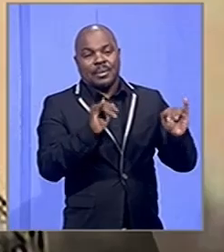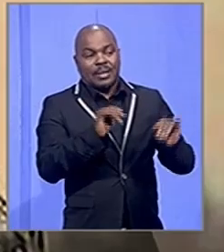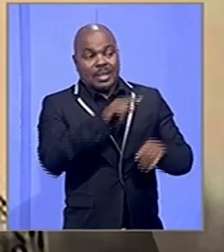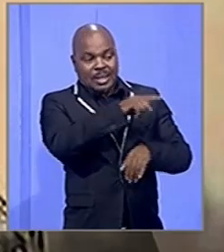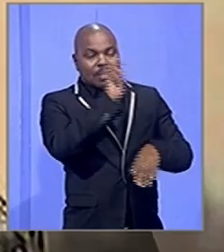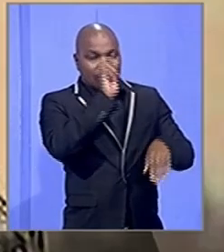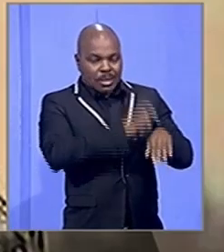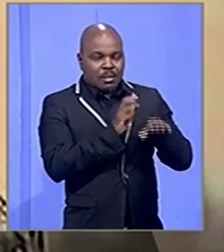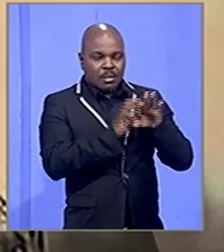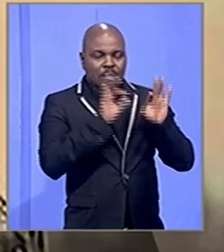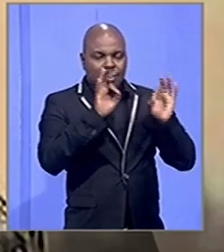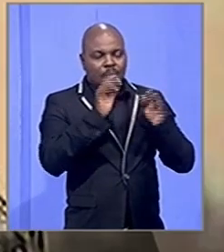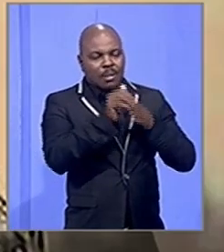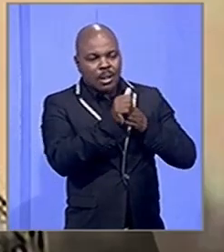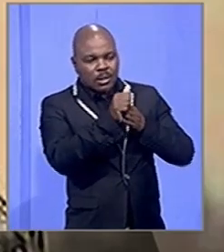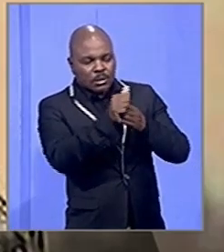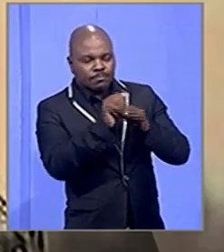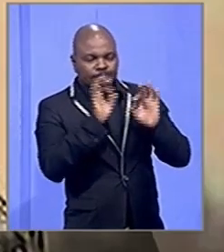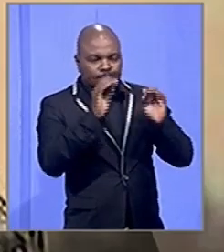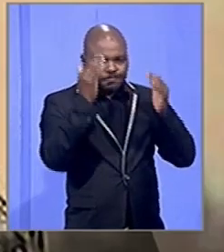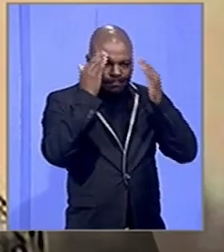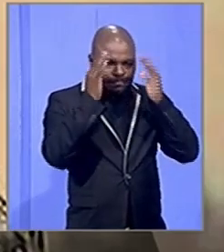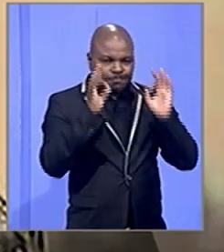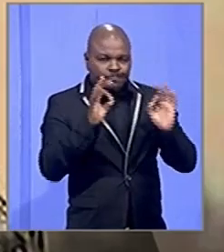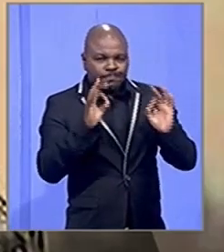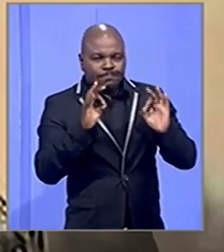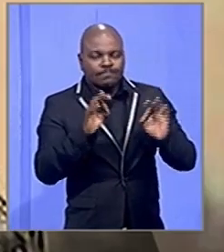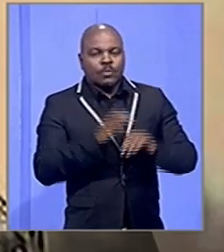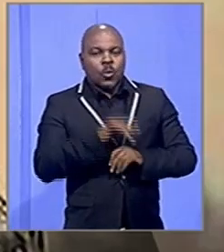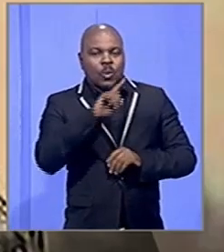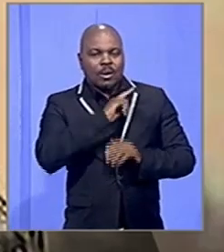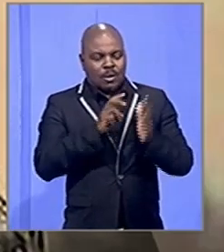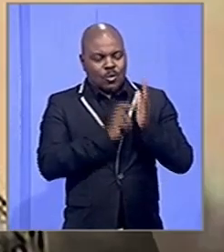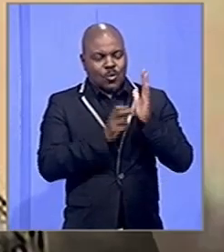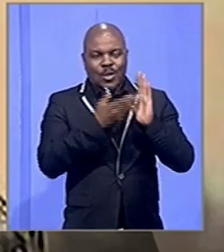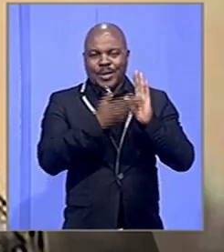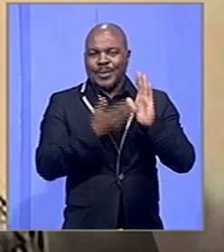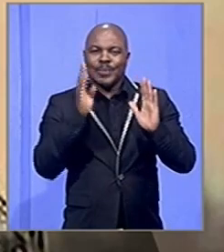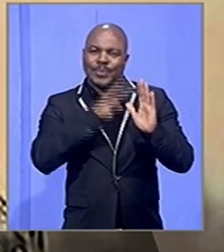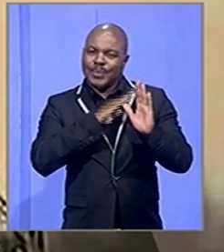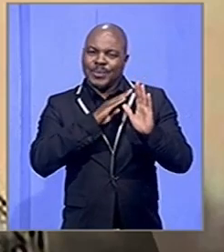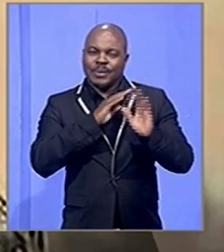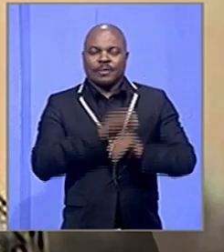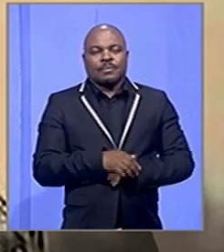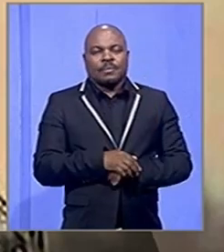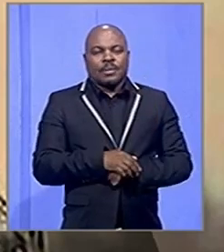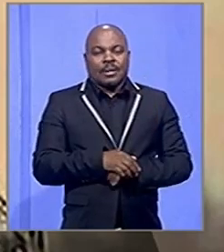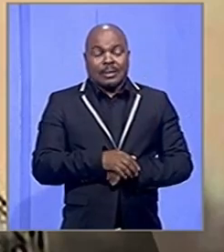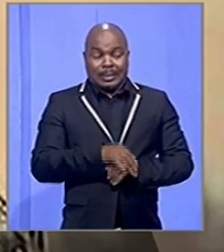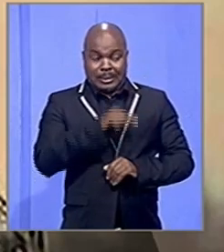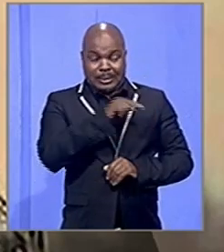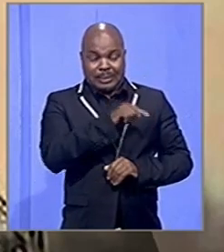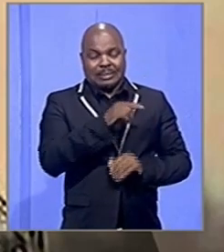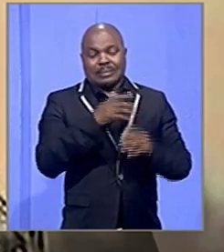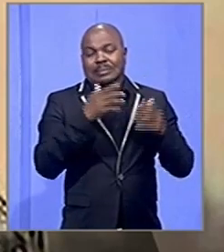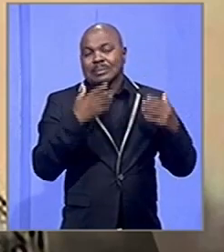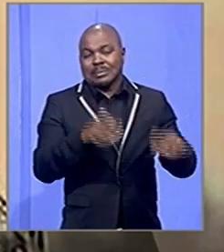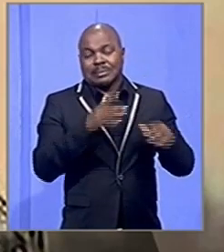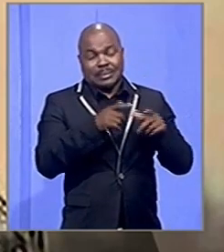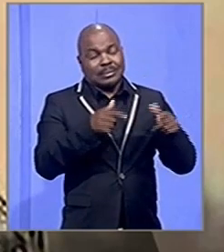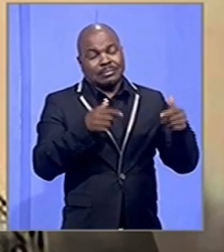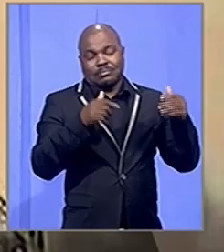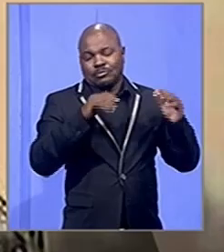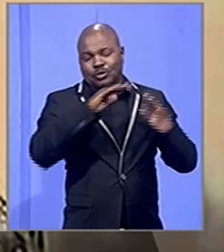leadership maturity in approaching the matter in the absence of regulations. And these are high-stake